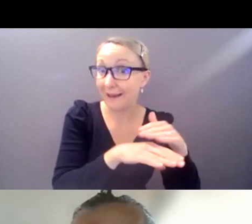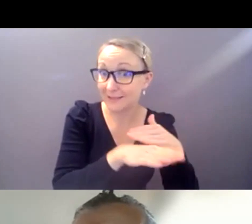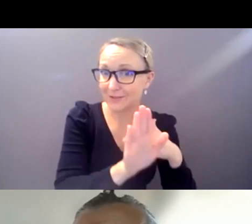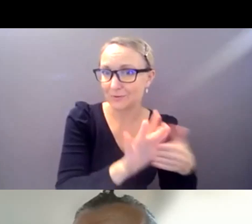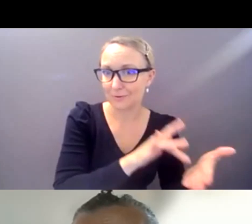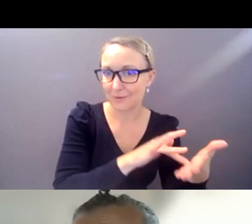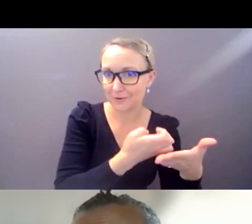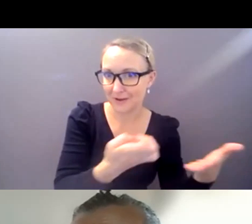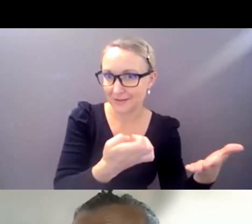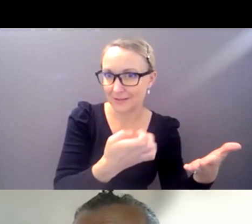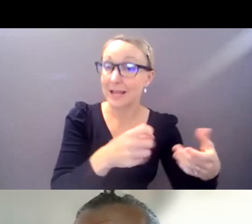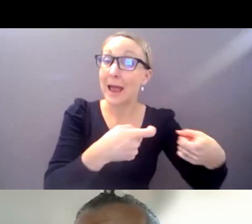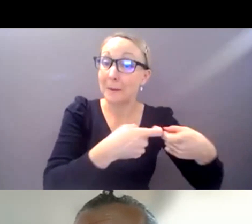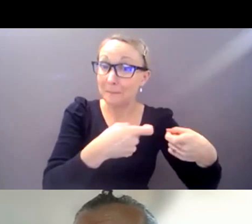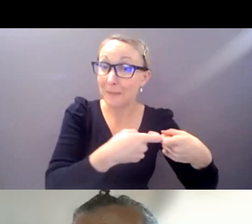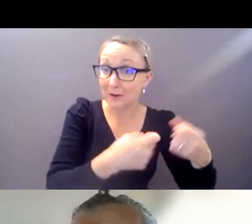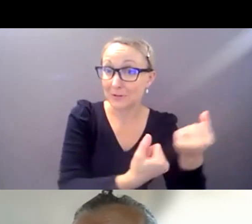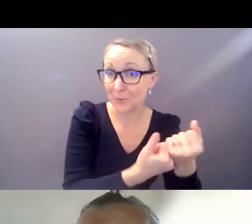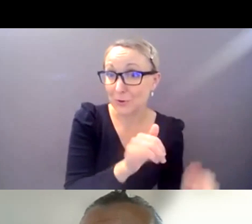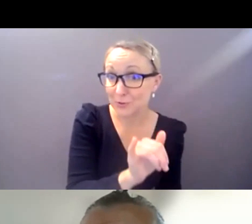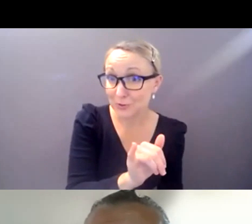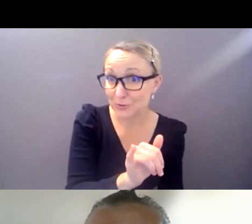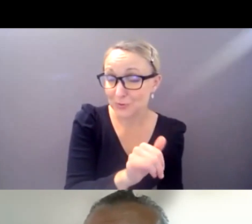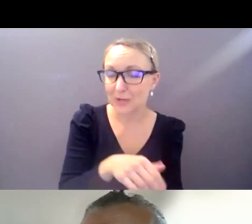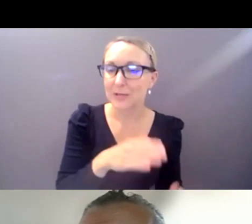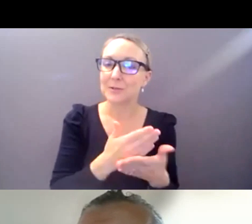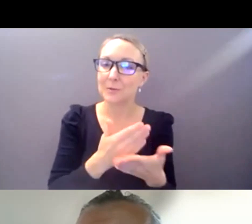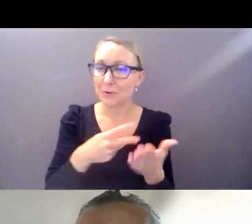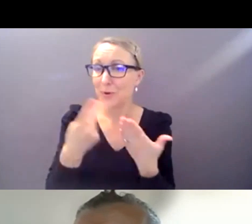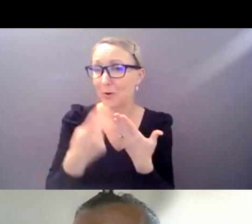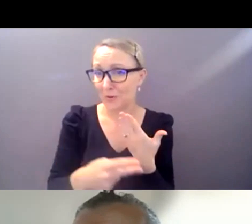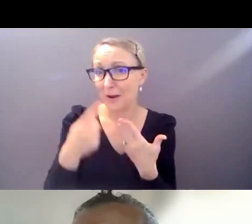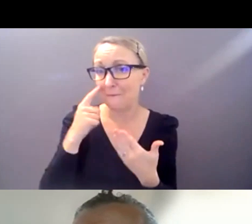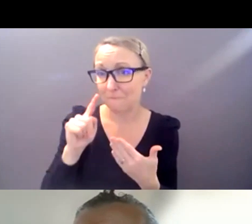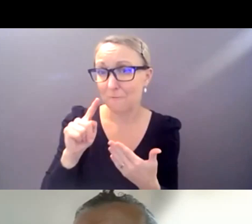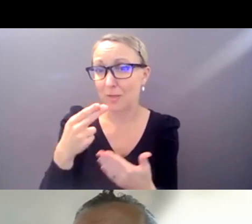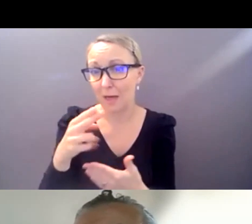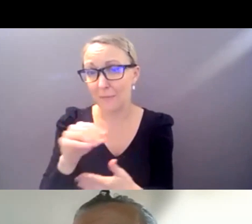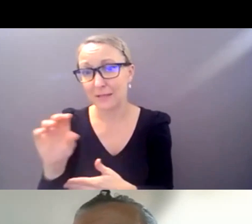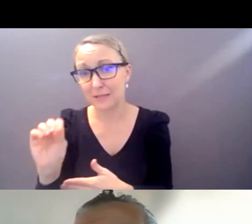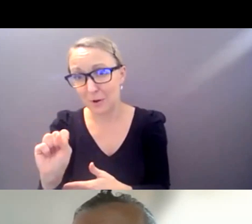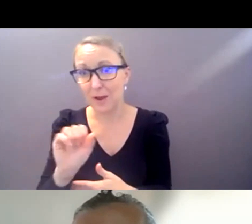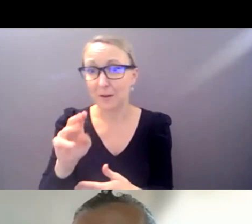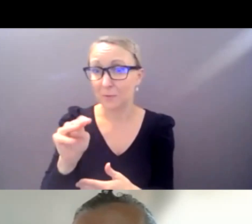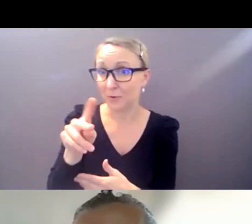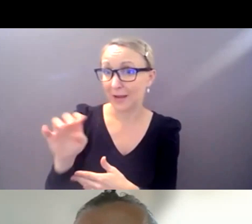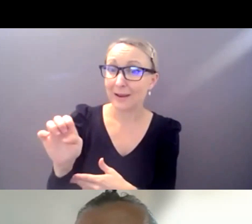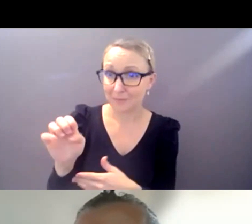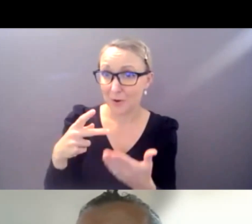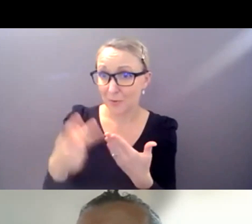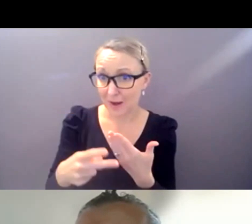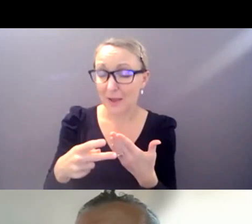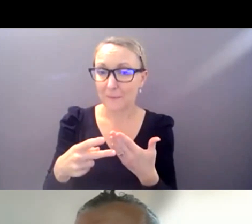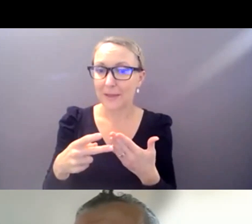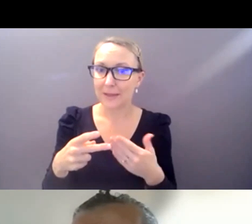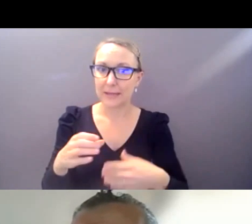battery support through a new program of Marin CIL and to an extension, our hub and spoke model, Powered and Prepared, which